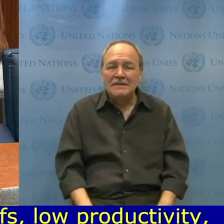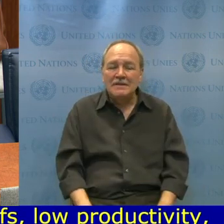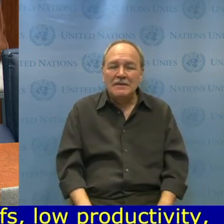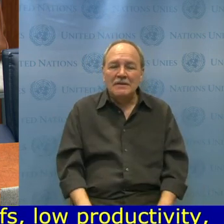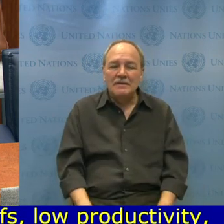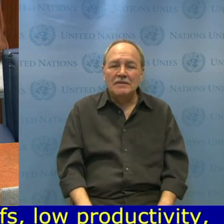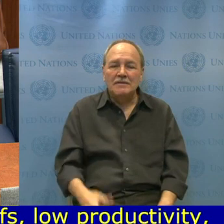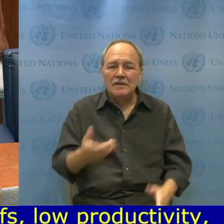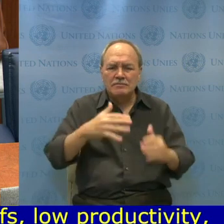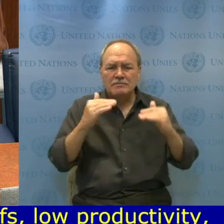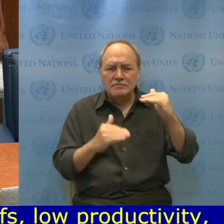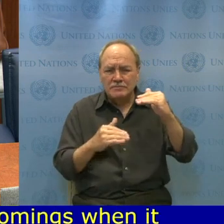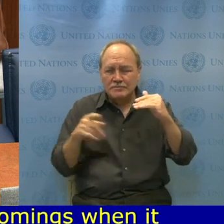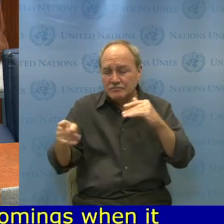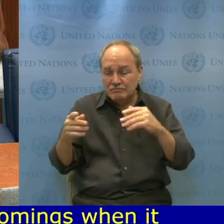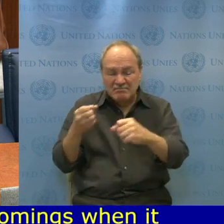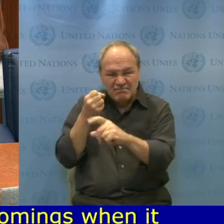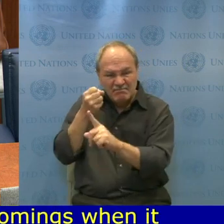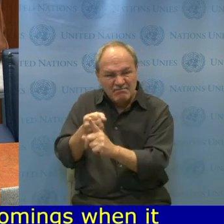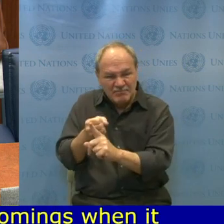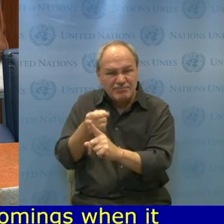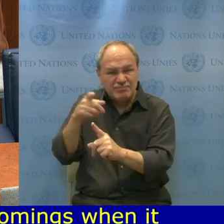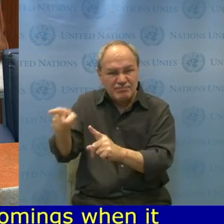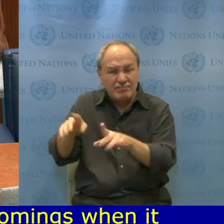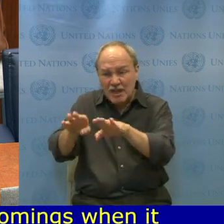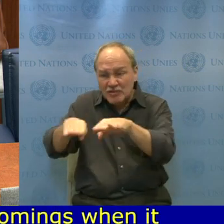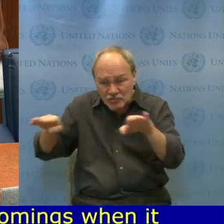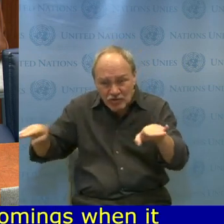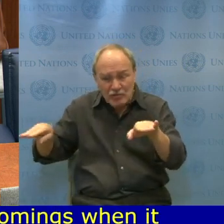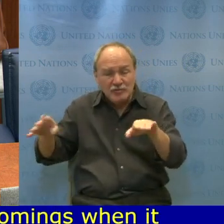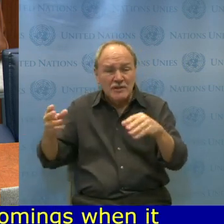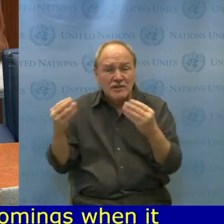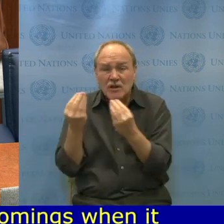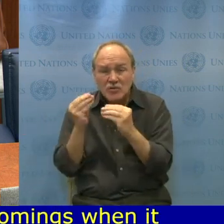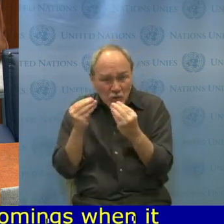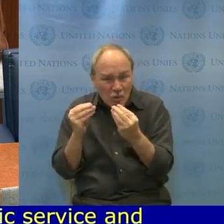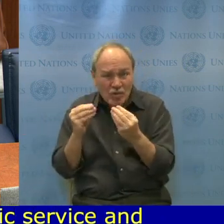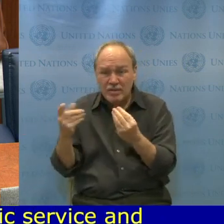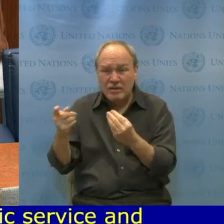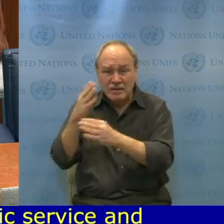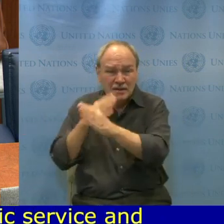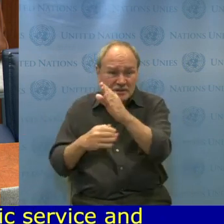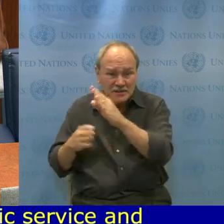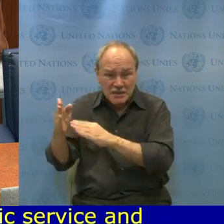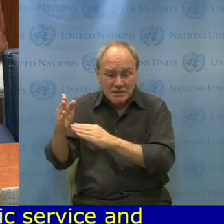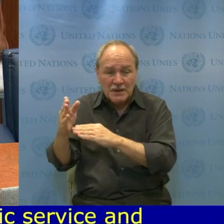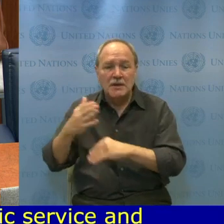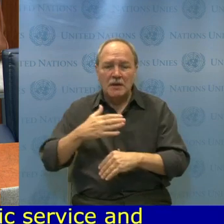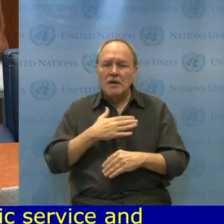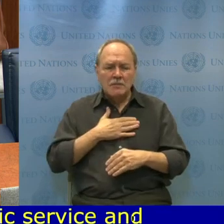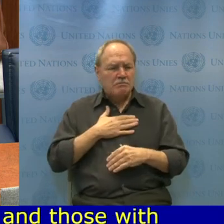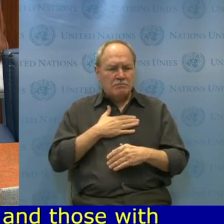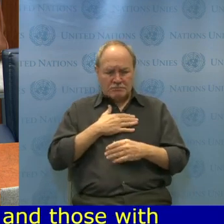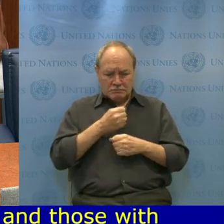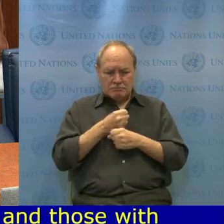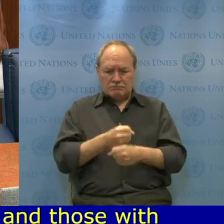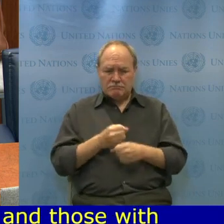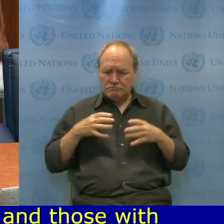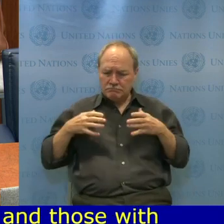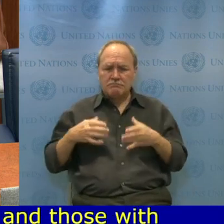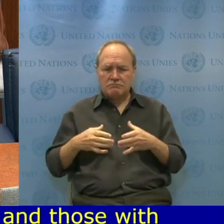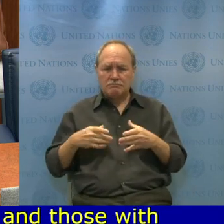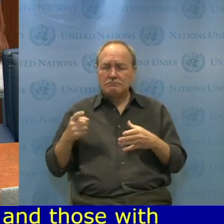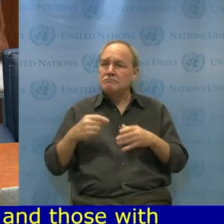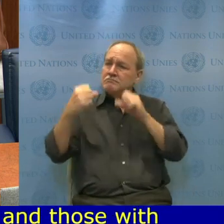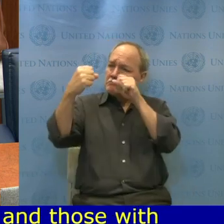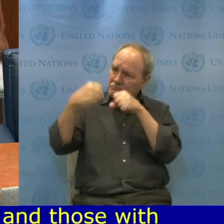these shortcomings particularly affect children, young people, and those with disabilities. My delegation agrees with the statement made by the Secretary General to the effect